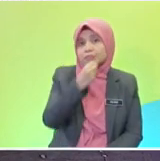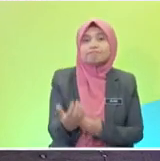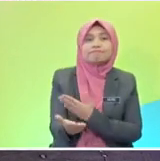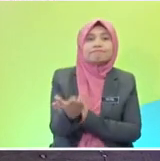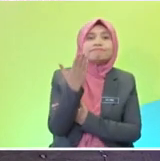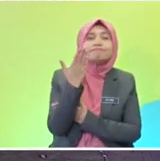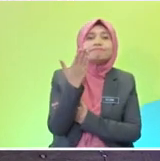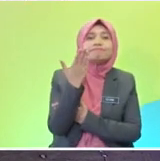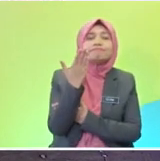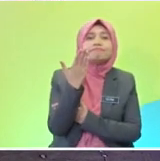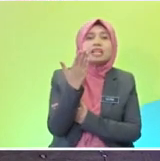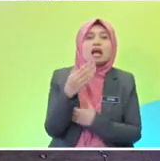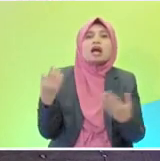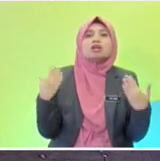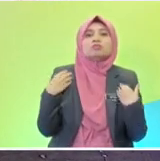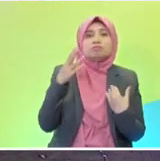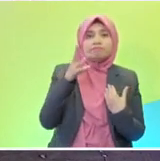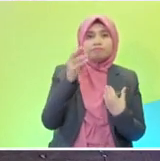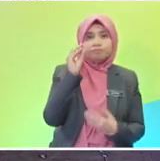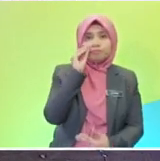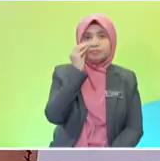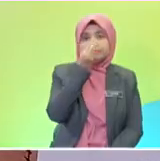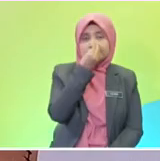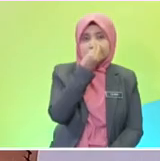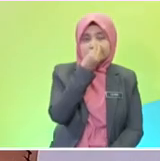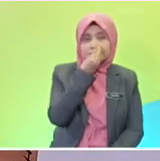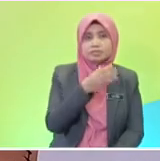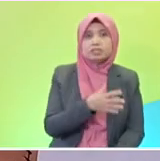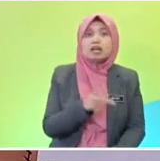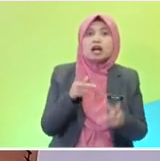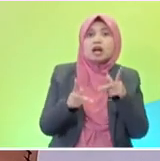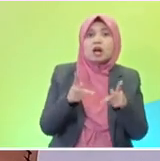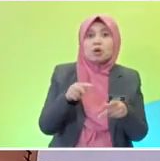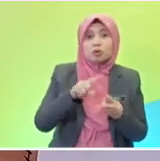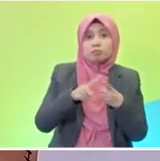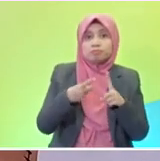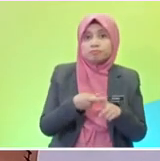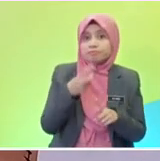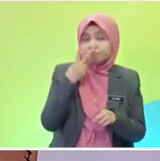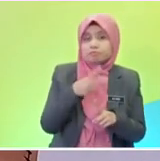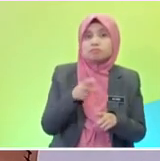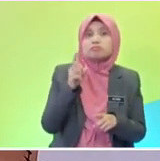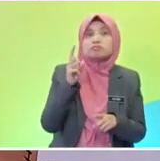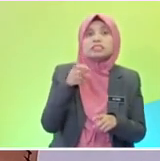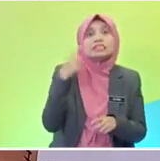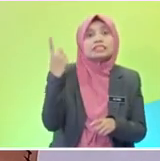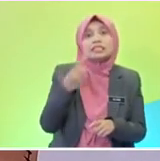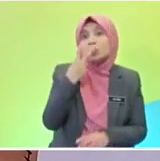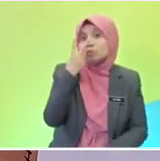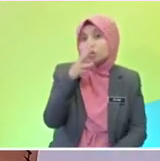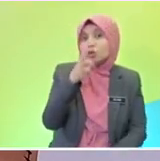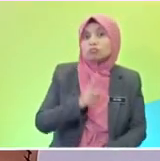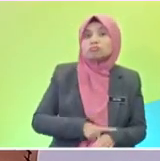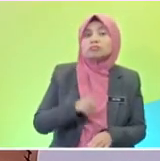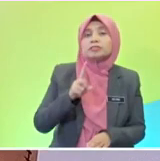Wow. Total six flowers, friends. All right. If you've seen these flowers anywhere around you, perhaps you can say their